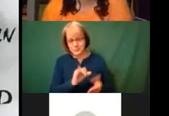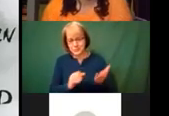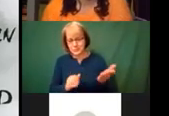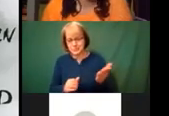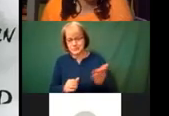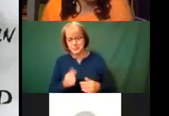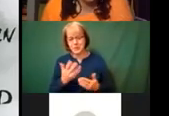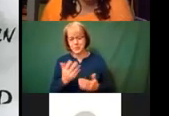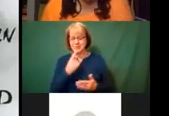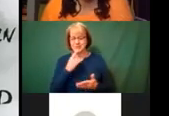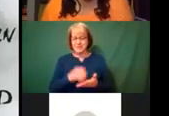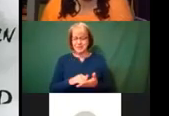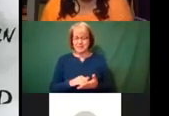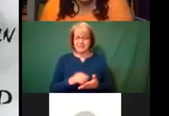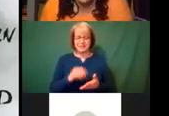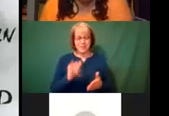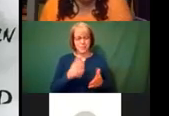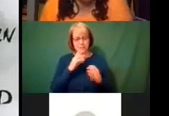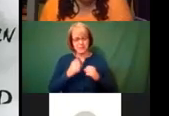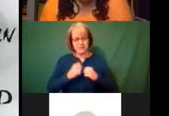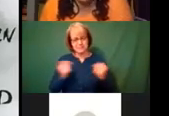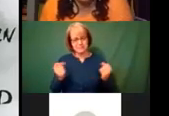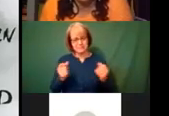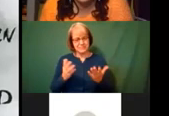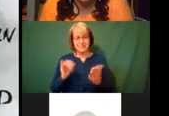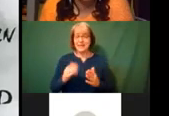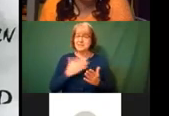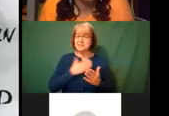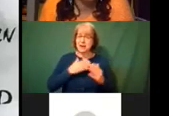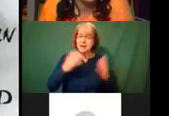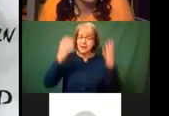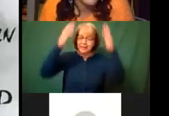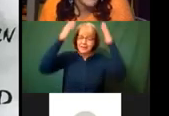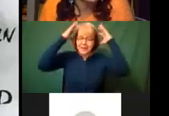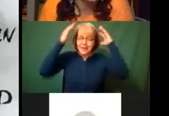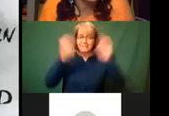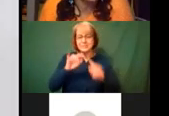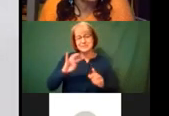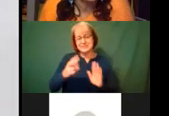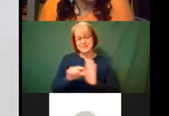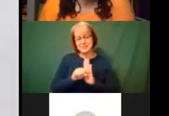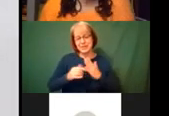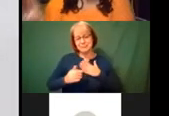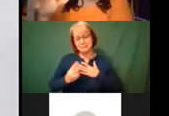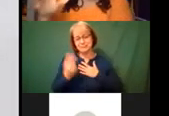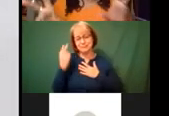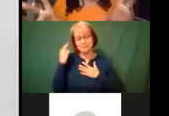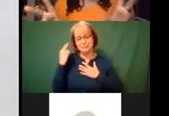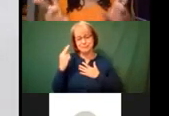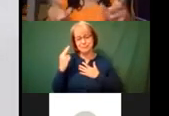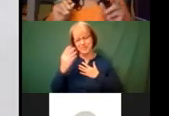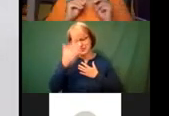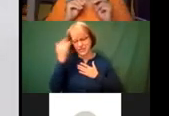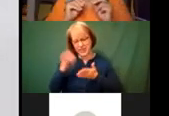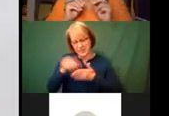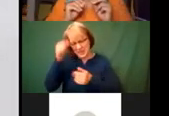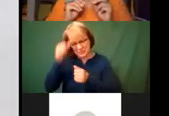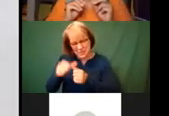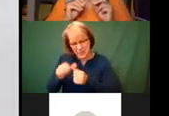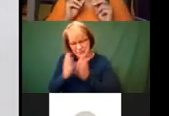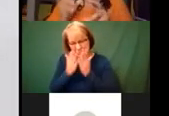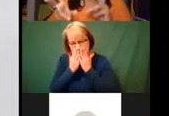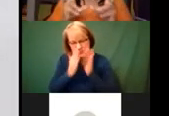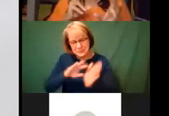put that there as a way to be transparent. And that's my afro from 7th grade. Let's not dwell too much on that. A couple more things I want to throw on the